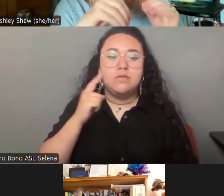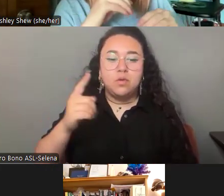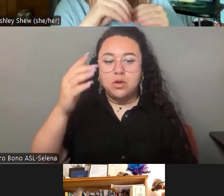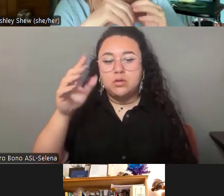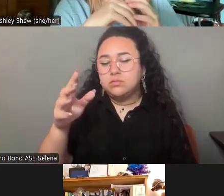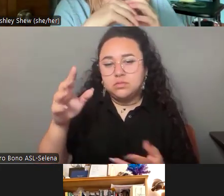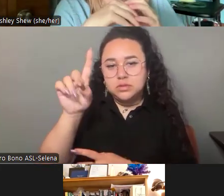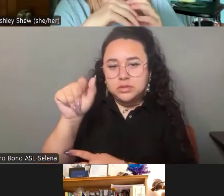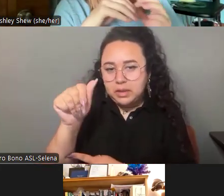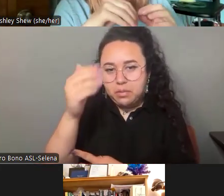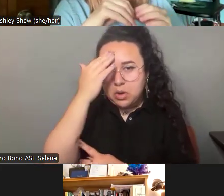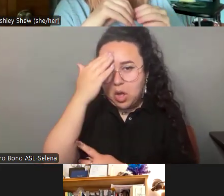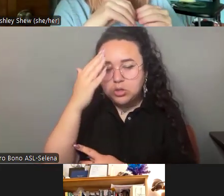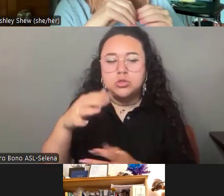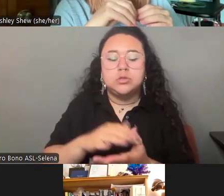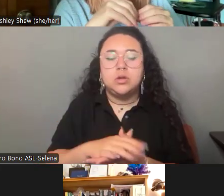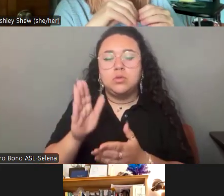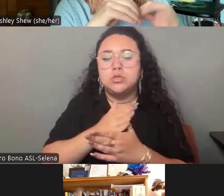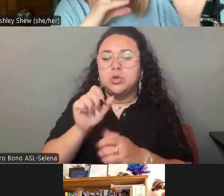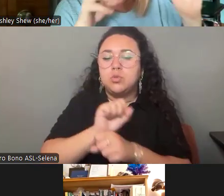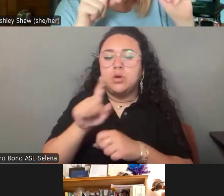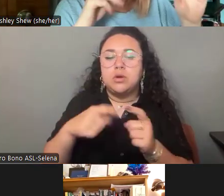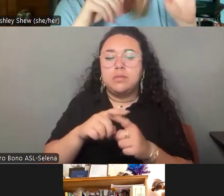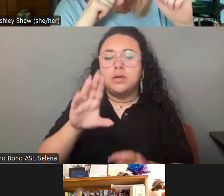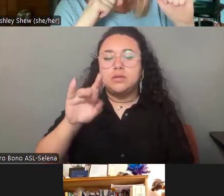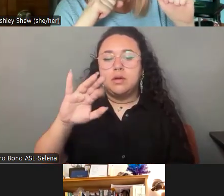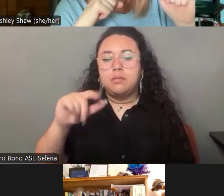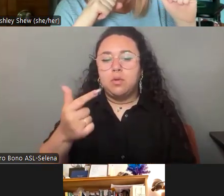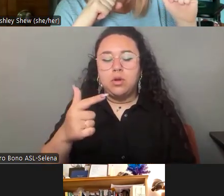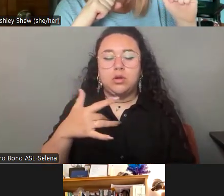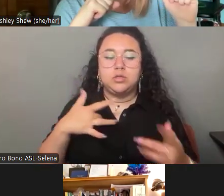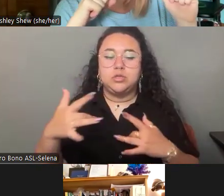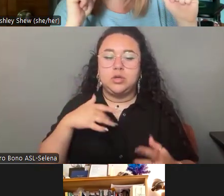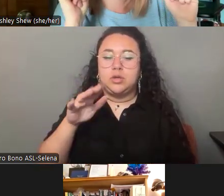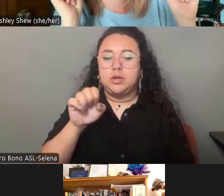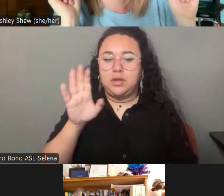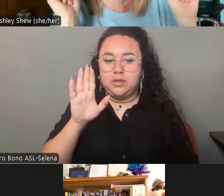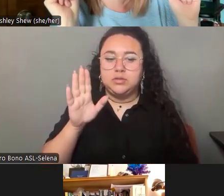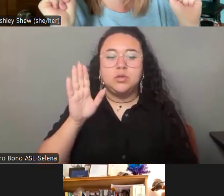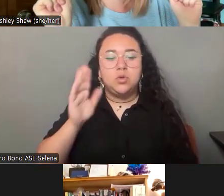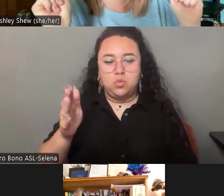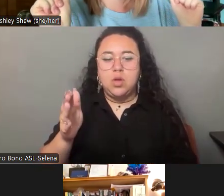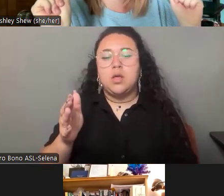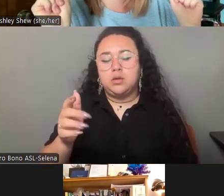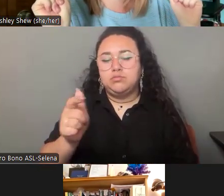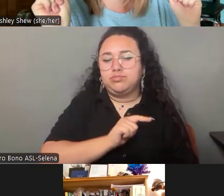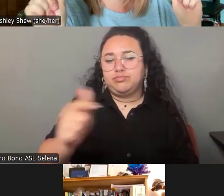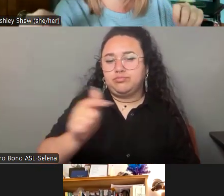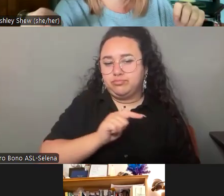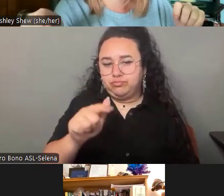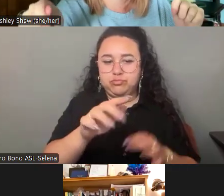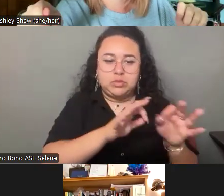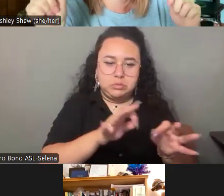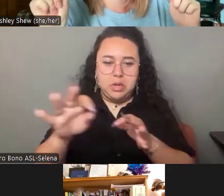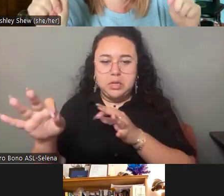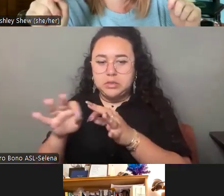And then we're going to share some work about cyborg concern cases, sort of trading off in some of those presentations. And then we're going to